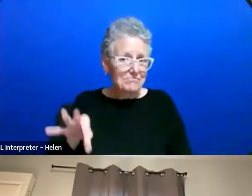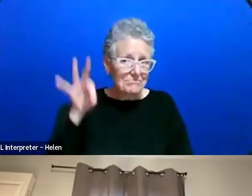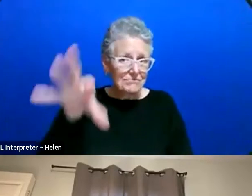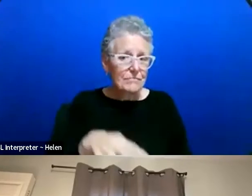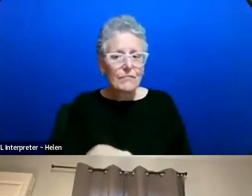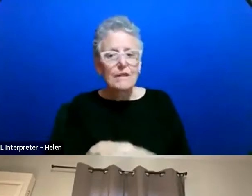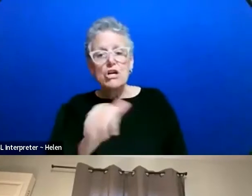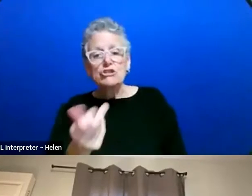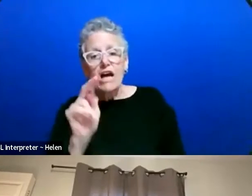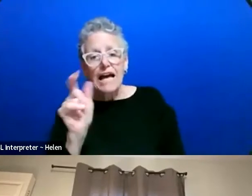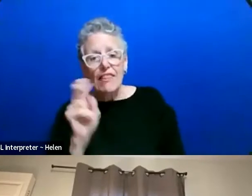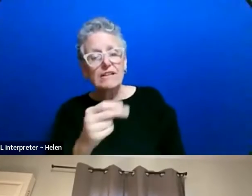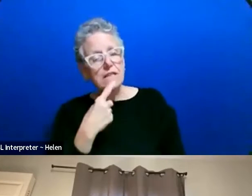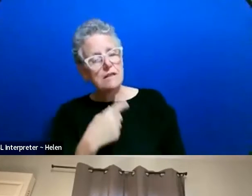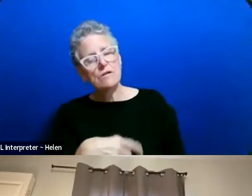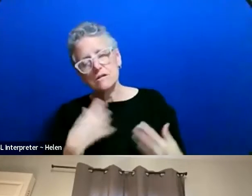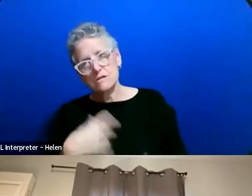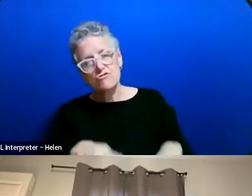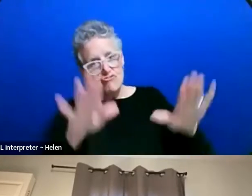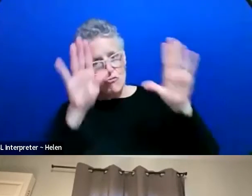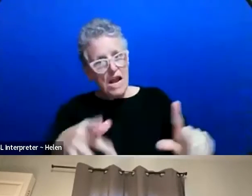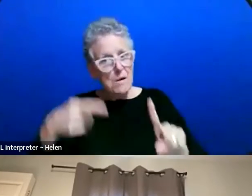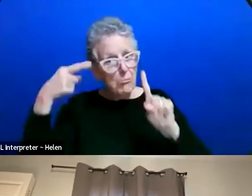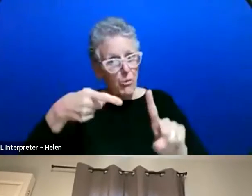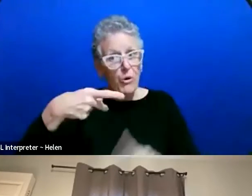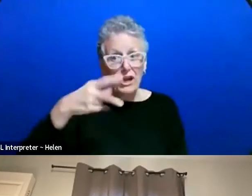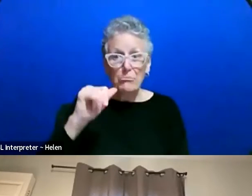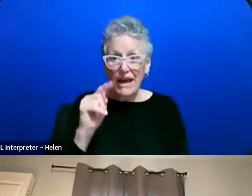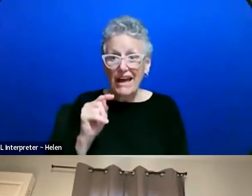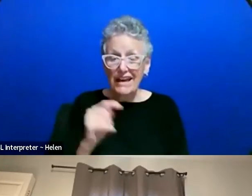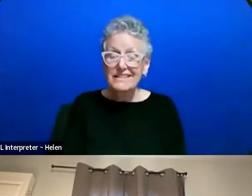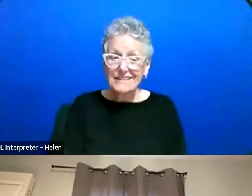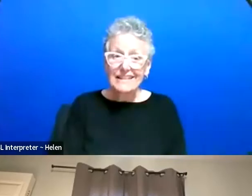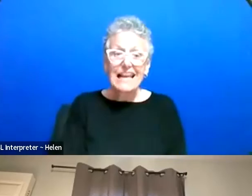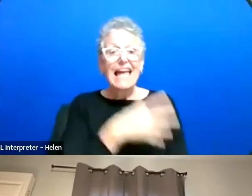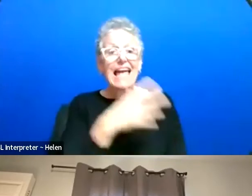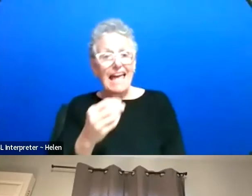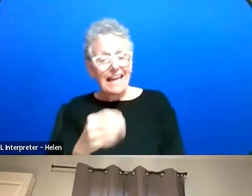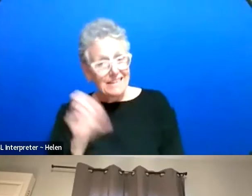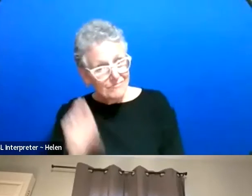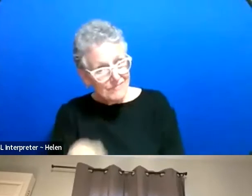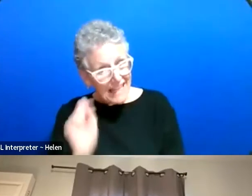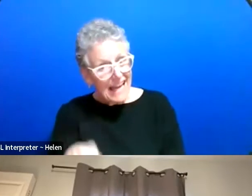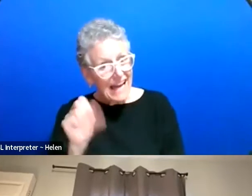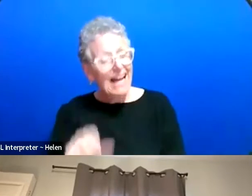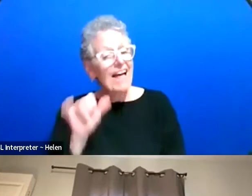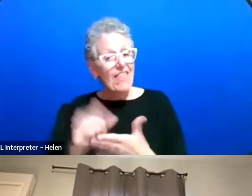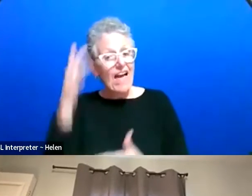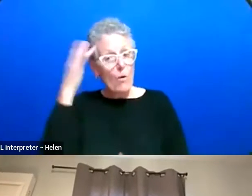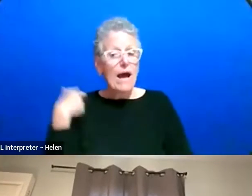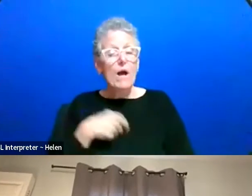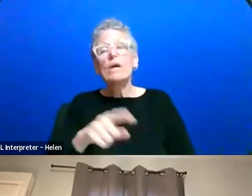think that's a great point, Pat. And yeah, so that's why we